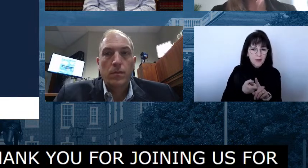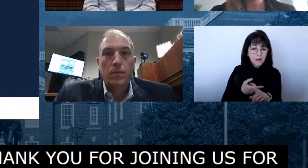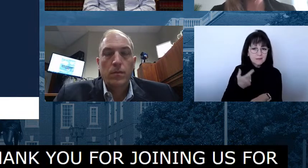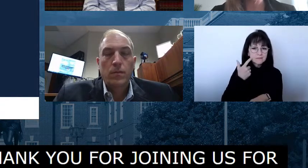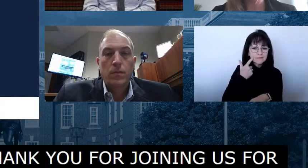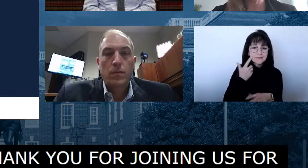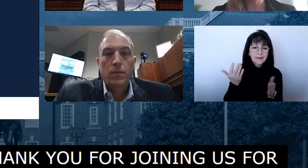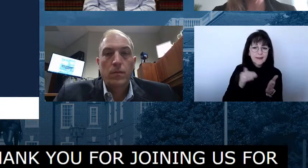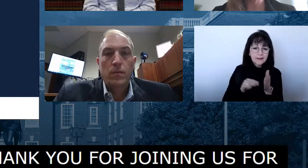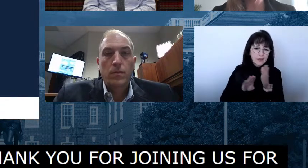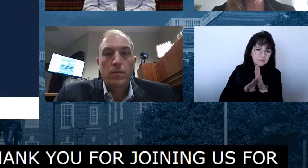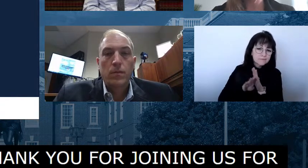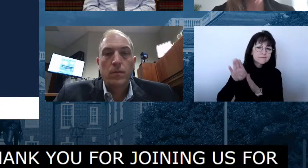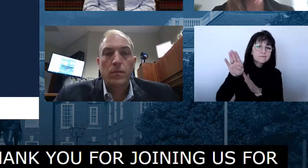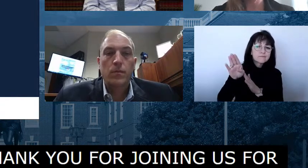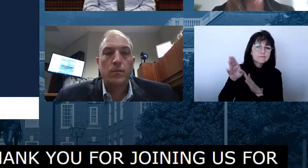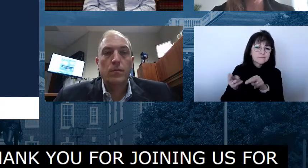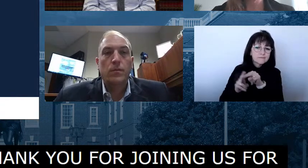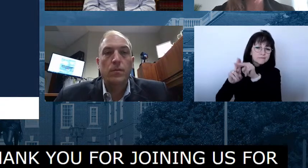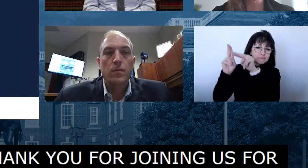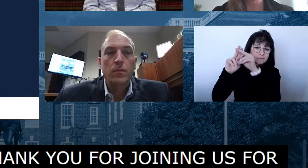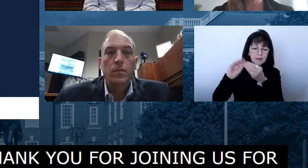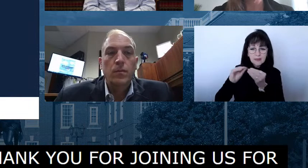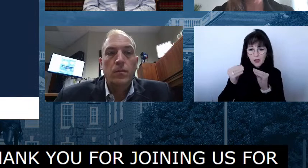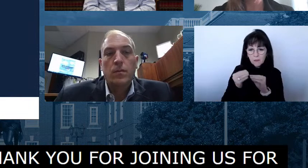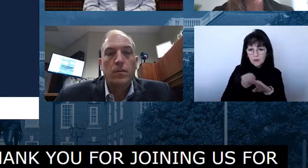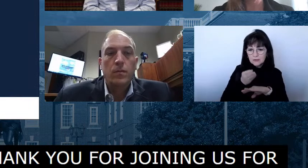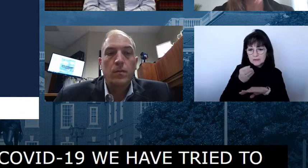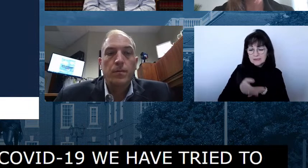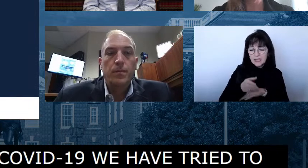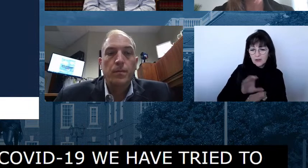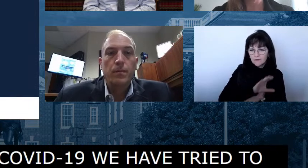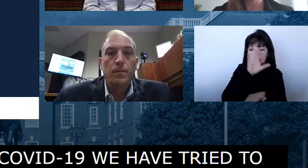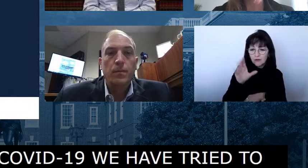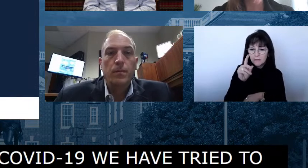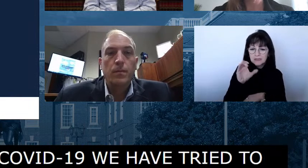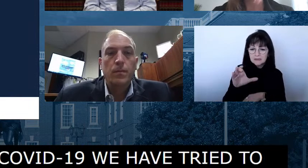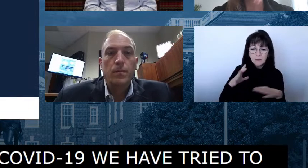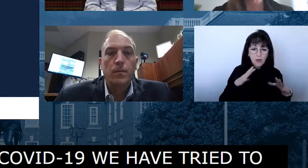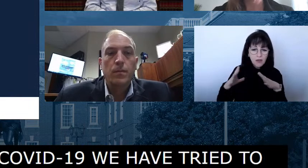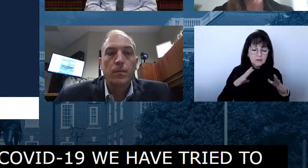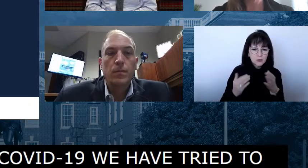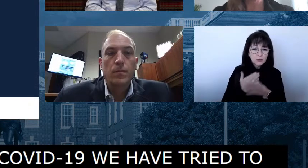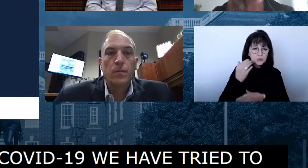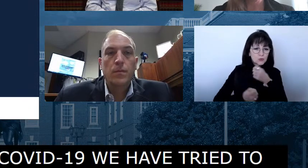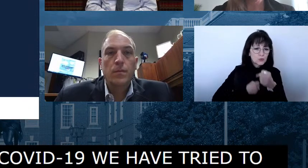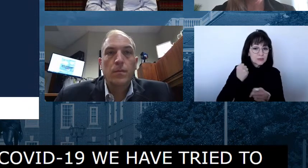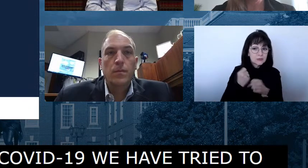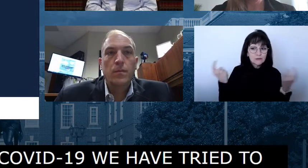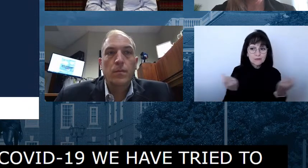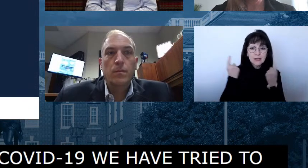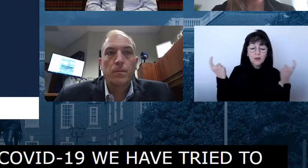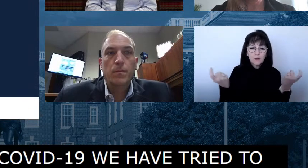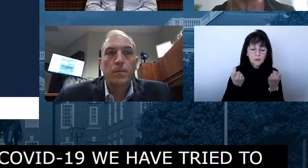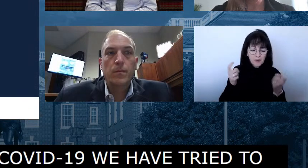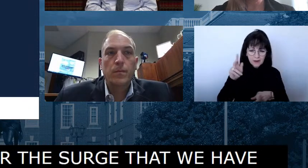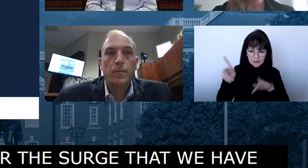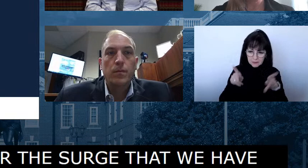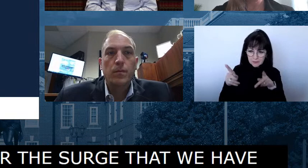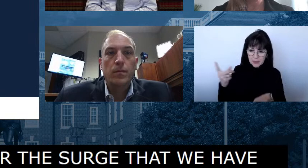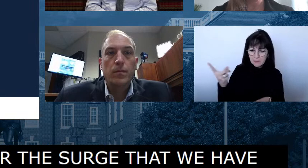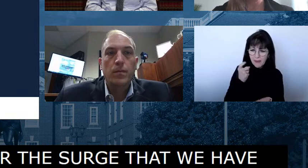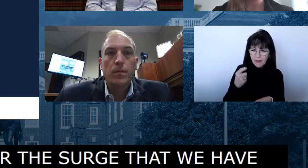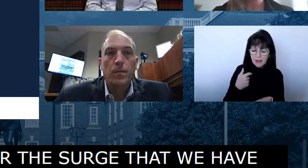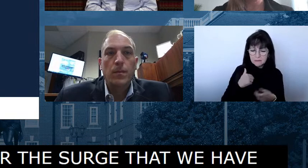seen after the Christmas, December holidays and the New Year celebration. People ask me all the time, how are